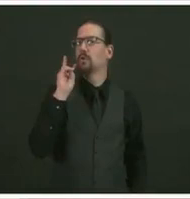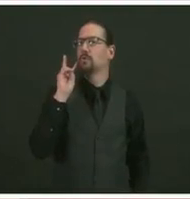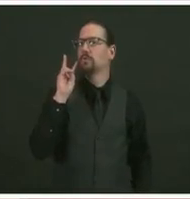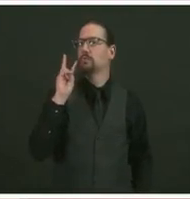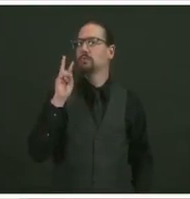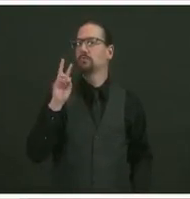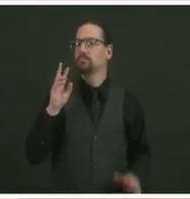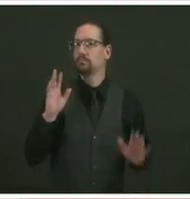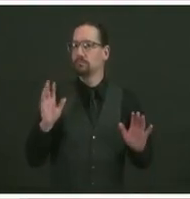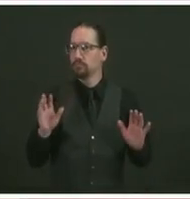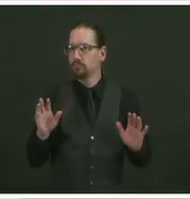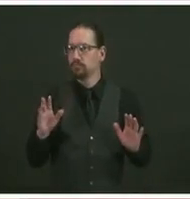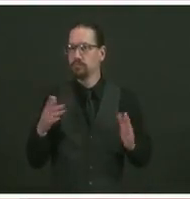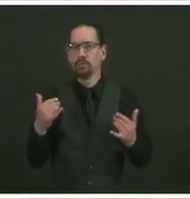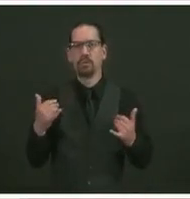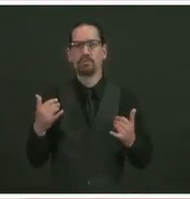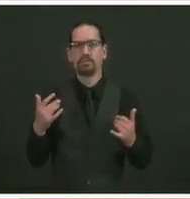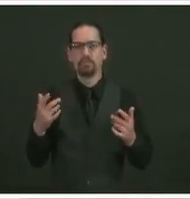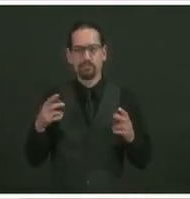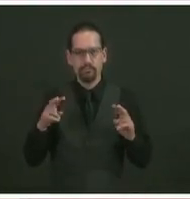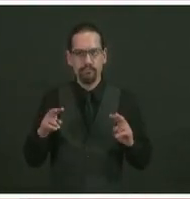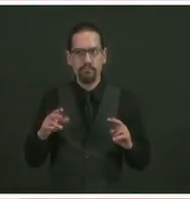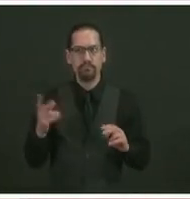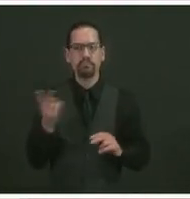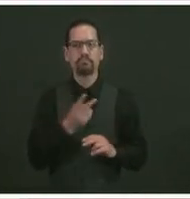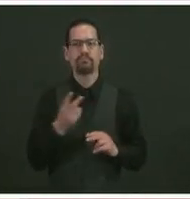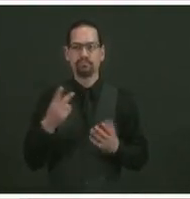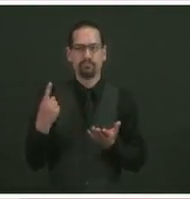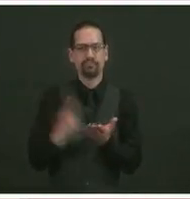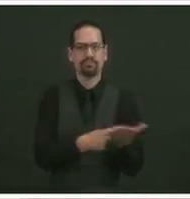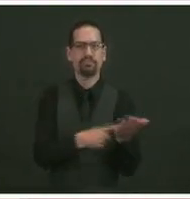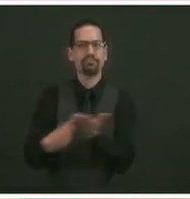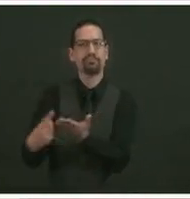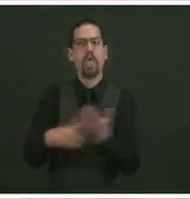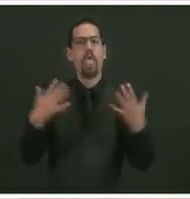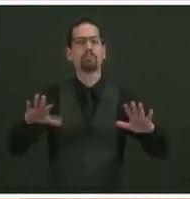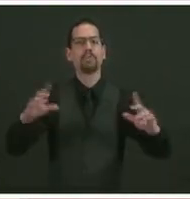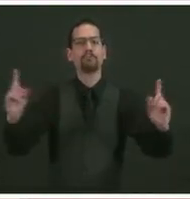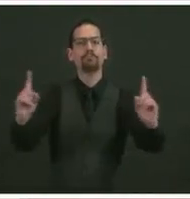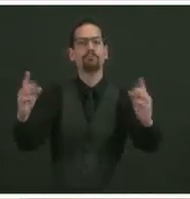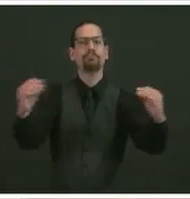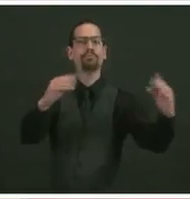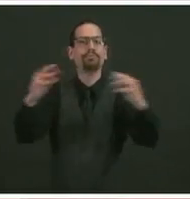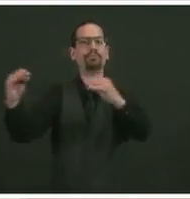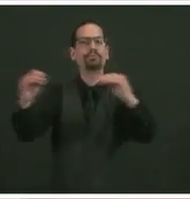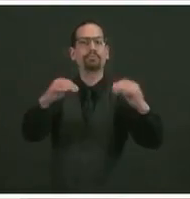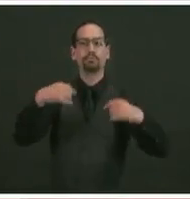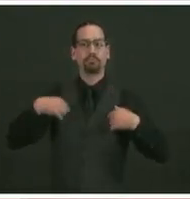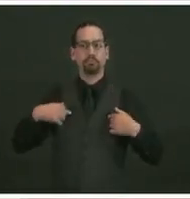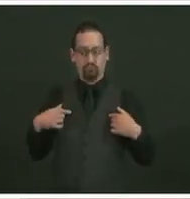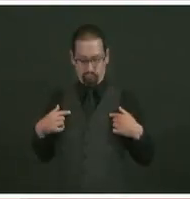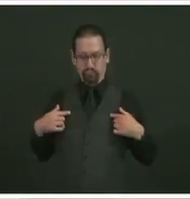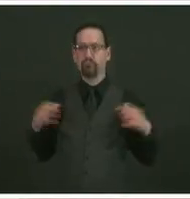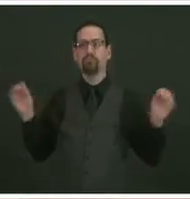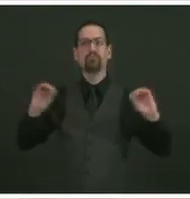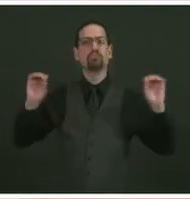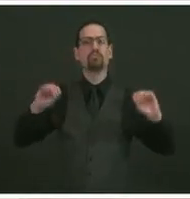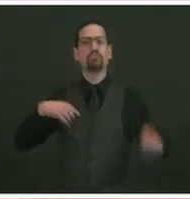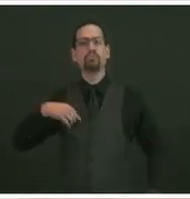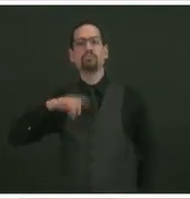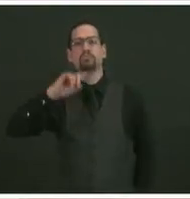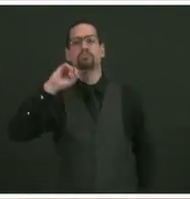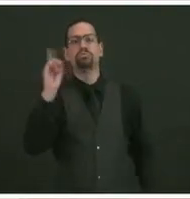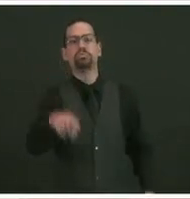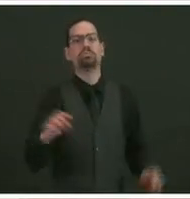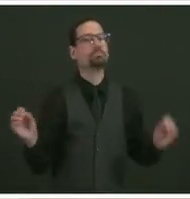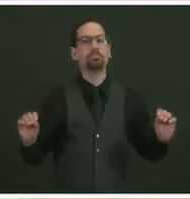of credit. This is being driven by them, they're working together, and I have said to them, let me know how I can support the effort, but it's